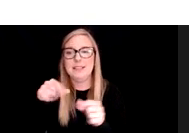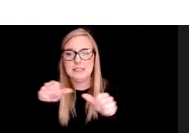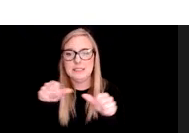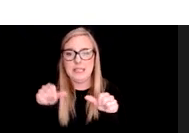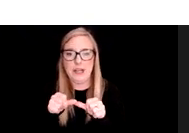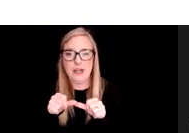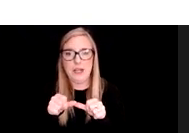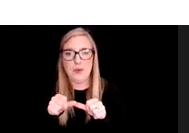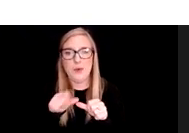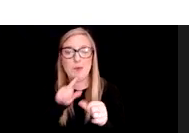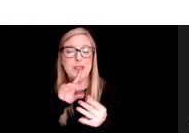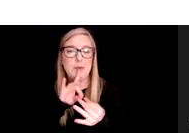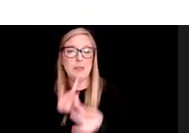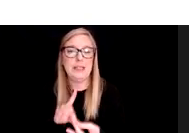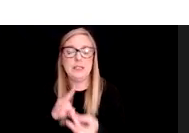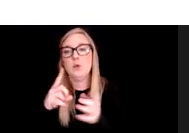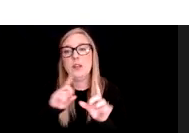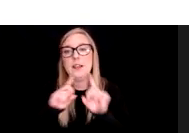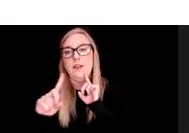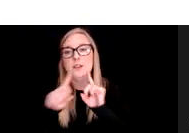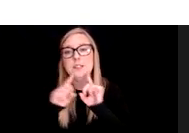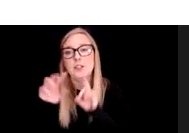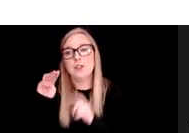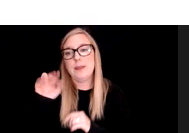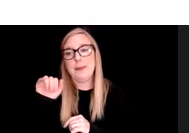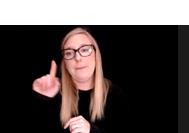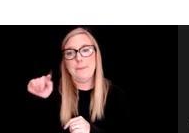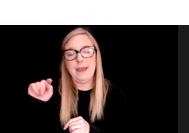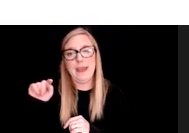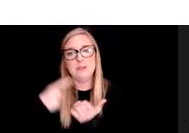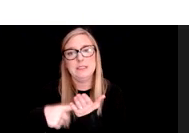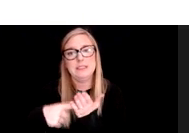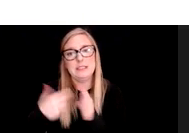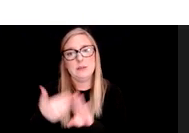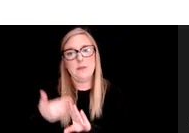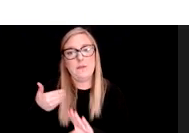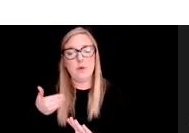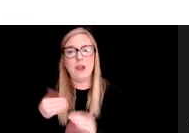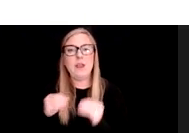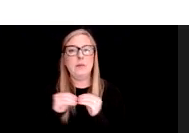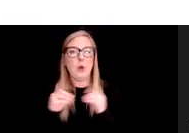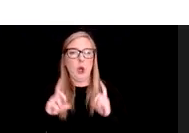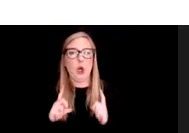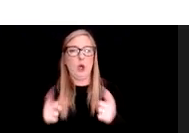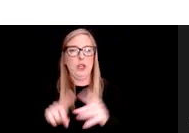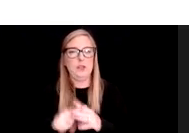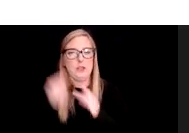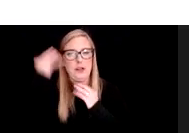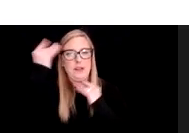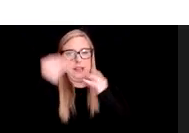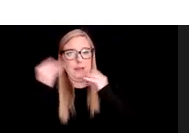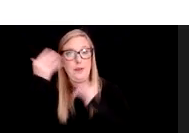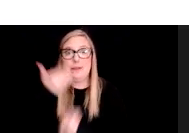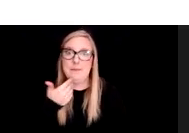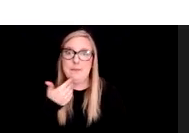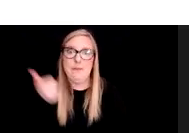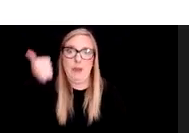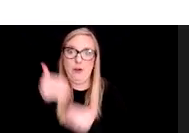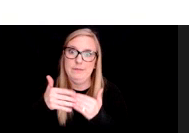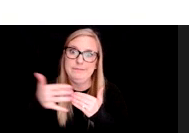it leans into the conversation that Matt was having, where the earlier you start thinking about this, the better.